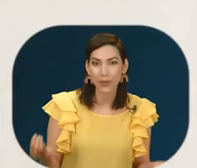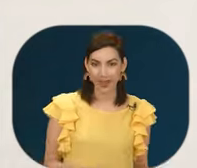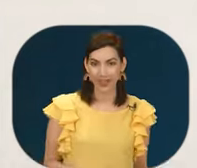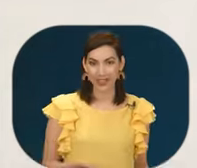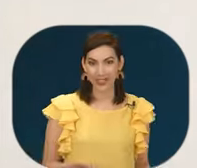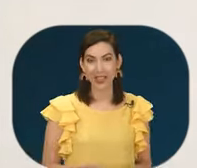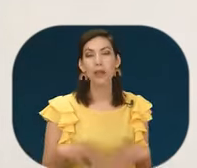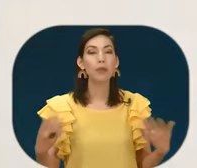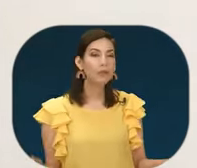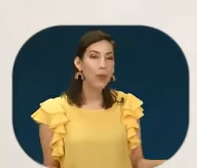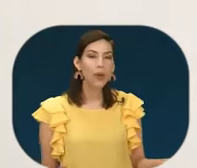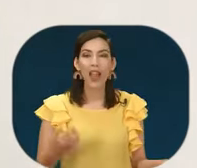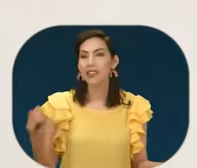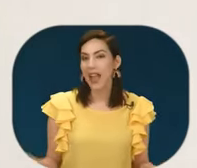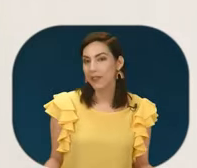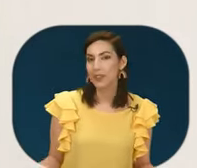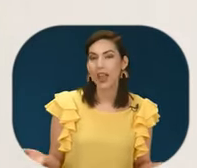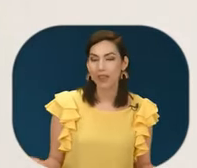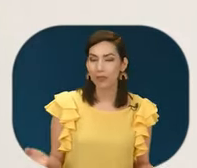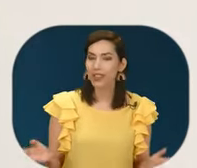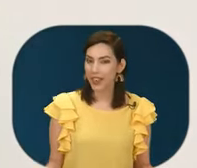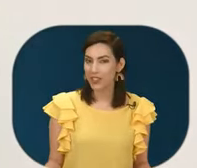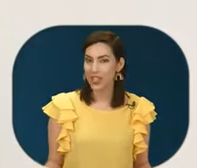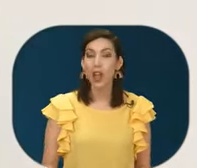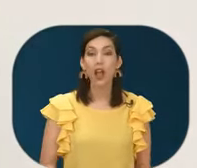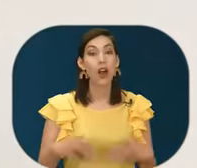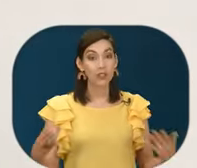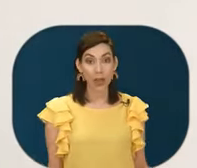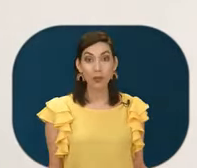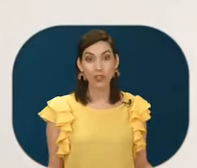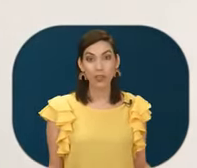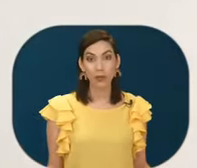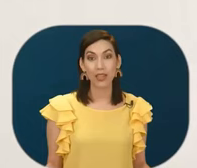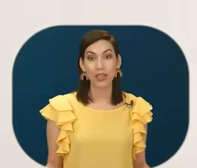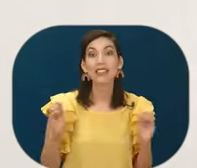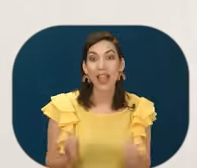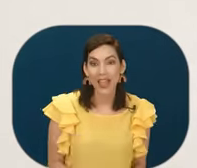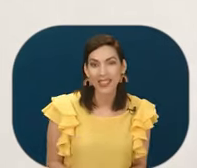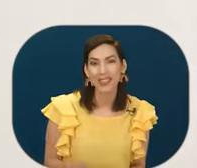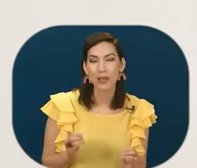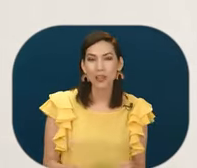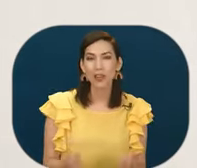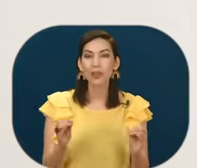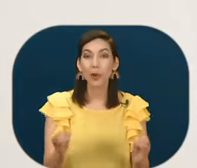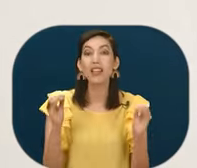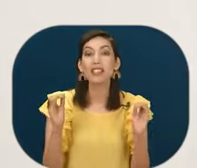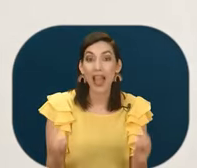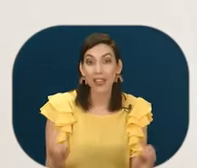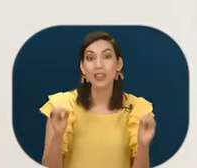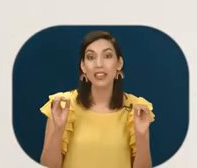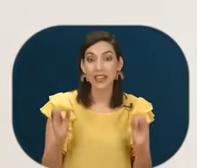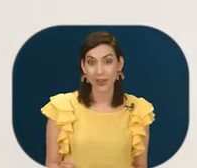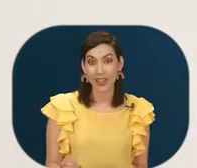count those ballots. Before and after every election, our tabulation equipment is tested to make sure your vote